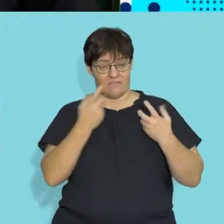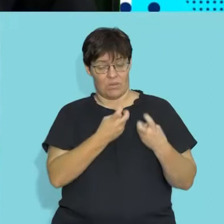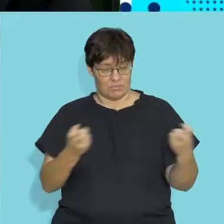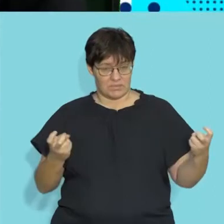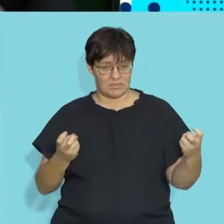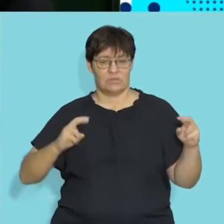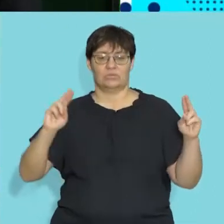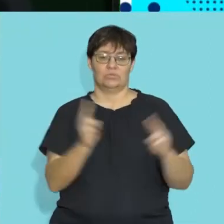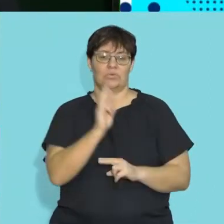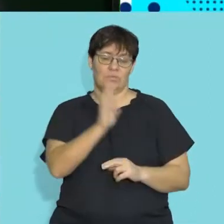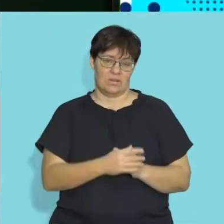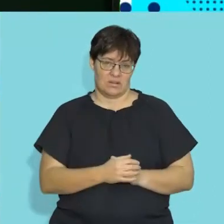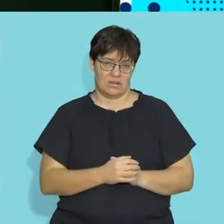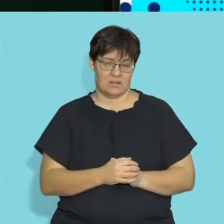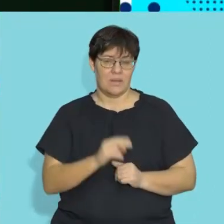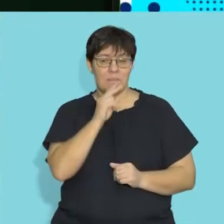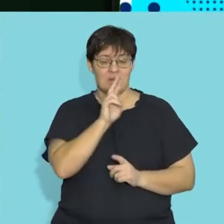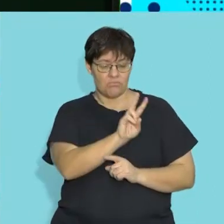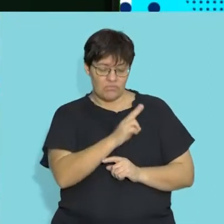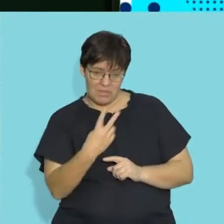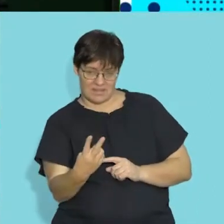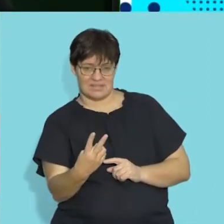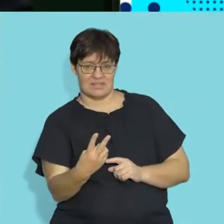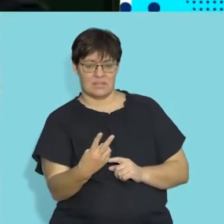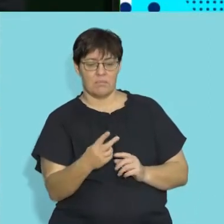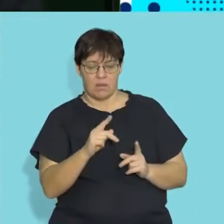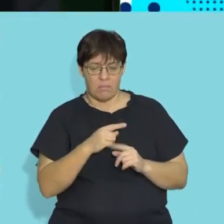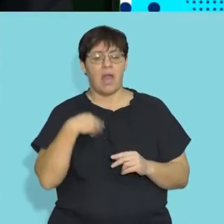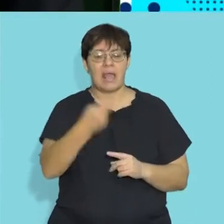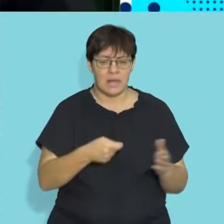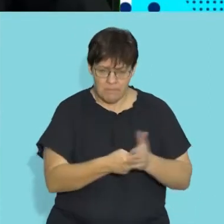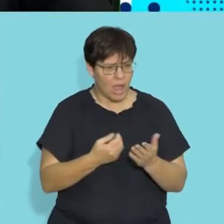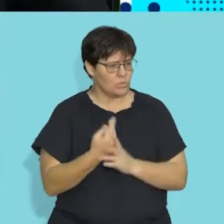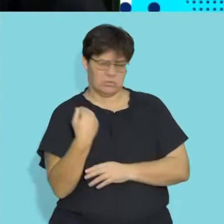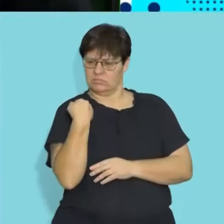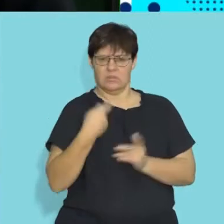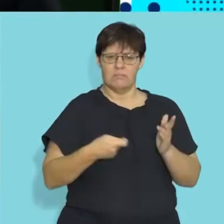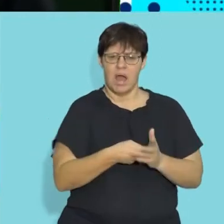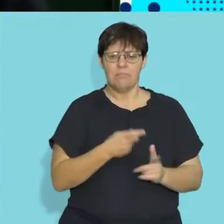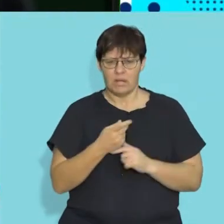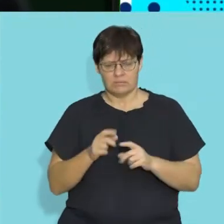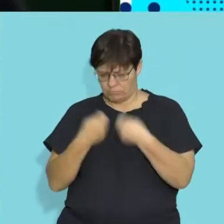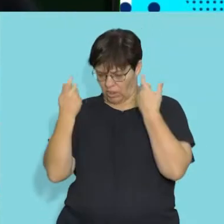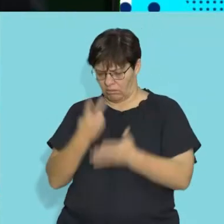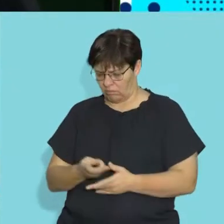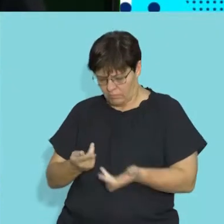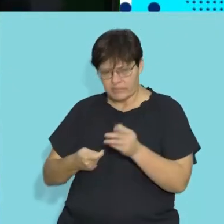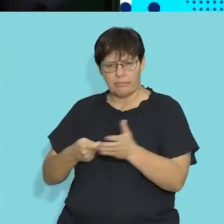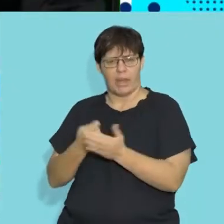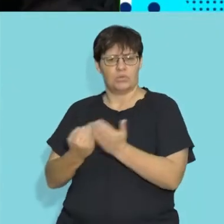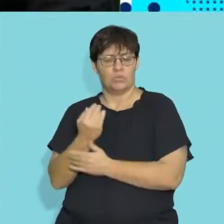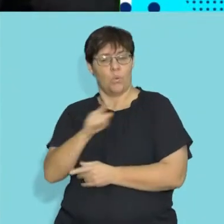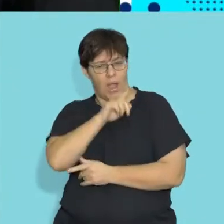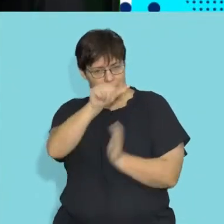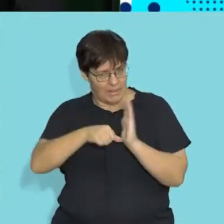equipment, and it would mean you have to replace the asset within a shorter time than you're actually supposed to do so. And obviously, in the